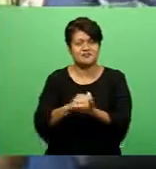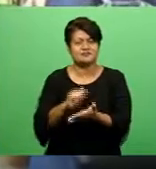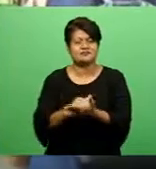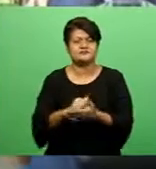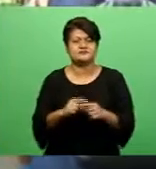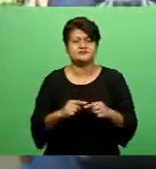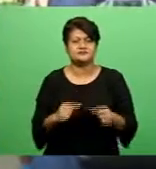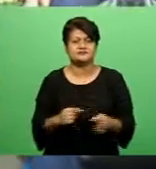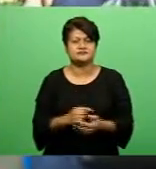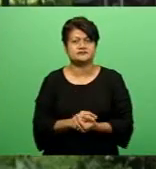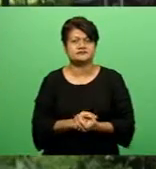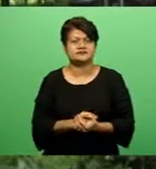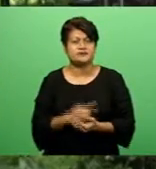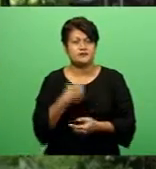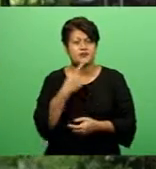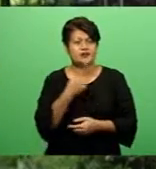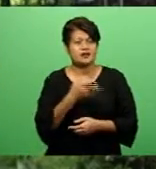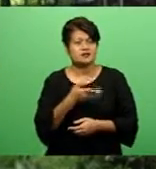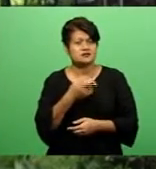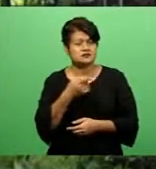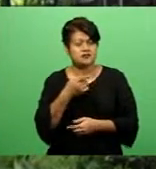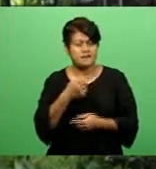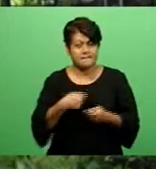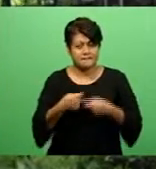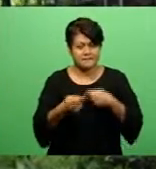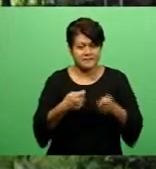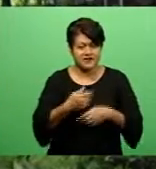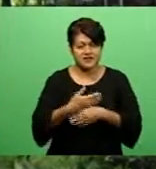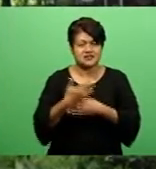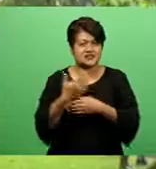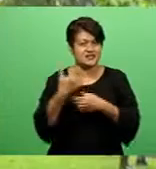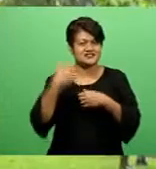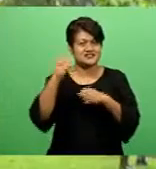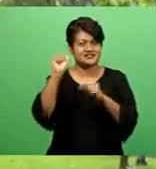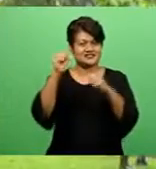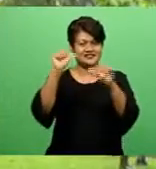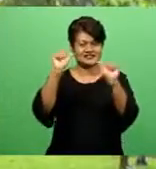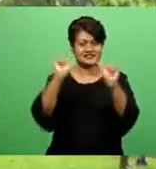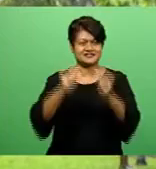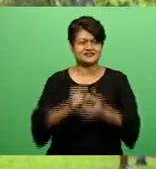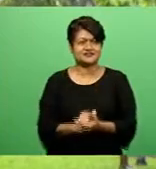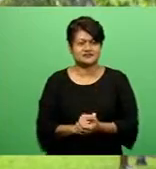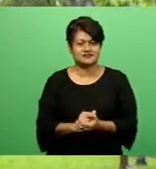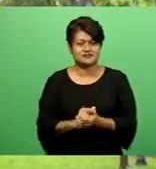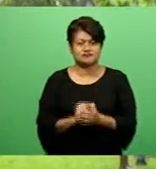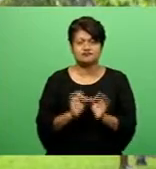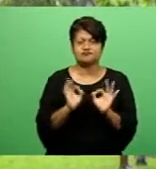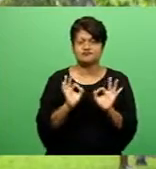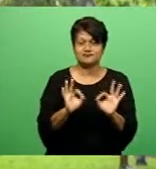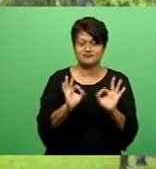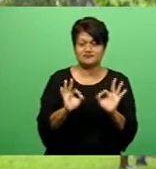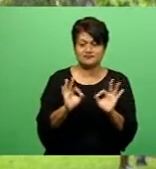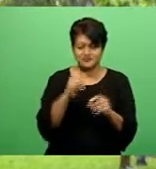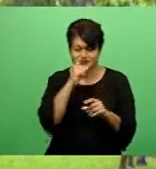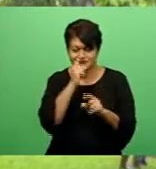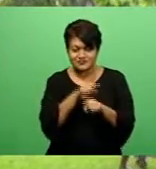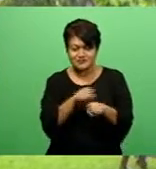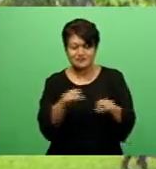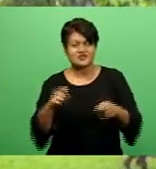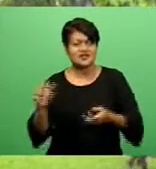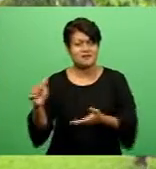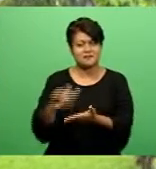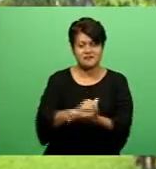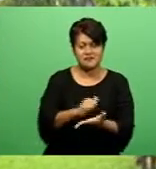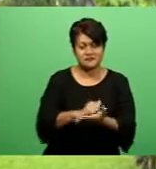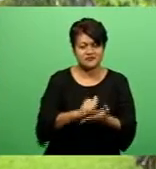organizer Elana Kaloni Singer says the market day was a success. So the perfect response, and that was the outcome we were looking for, is getting families